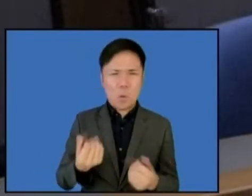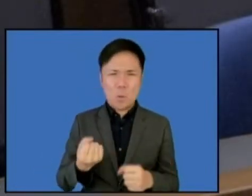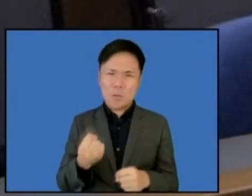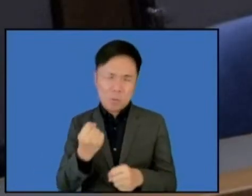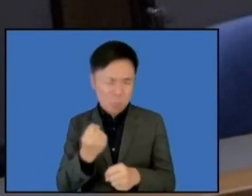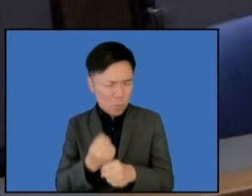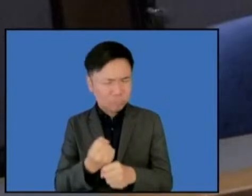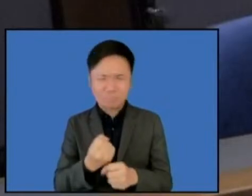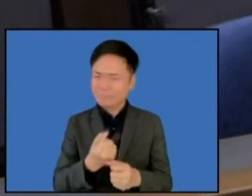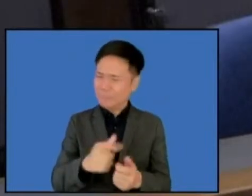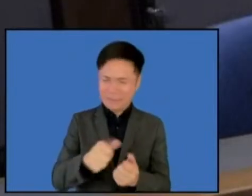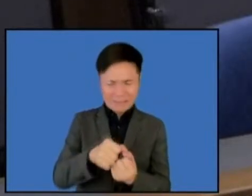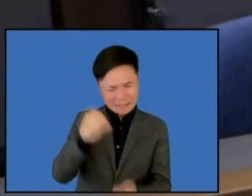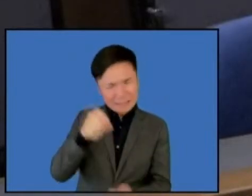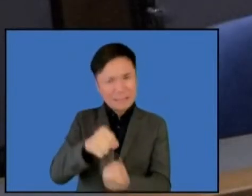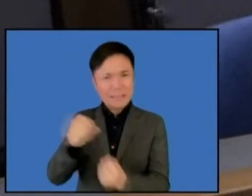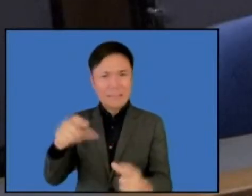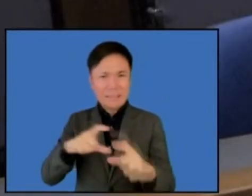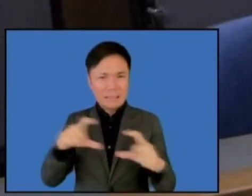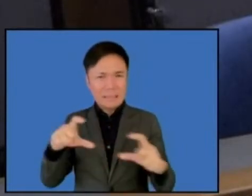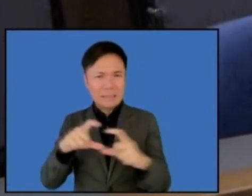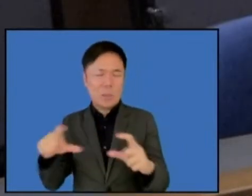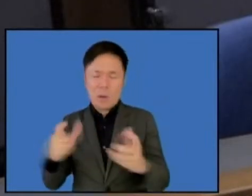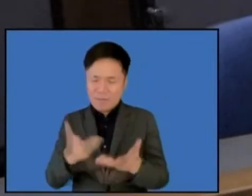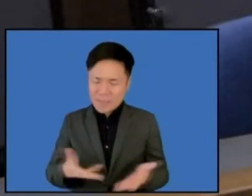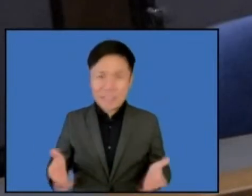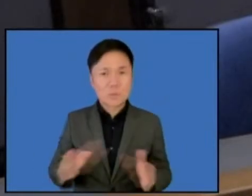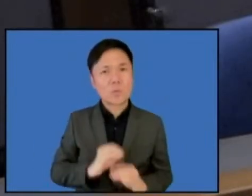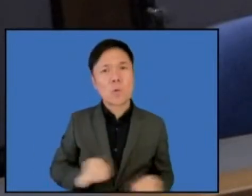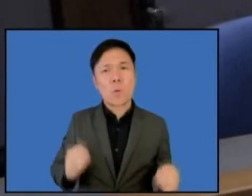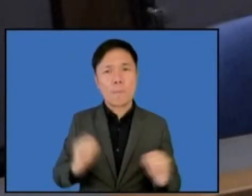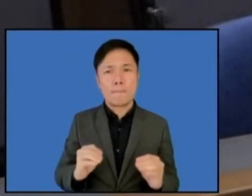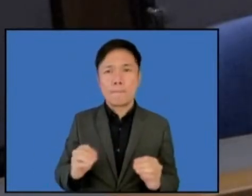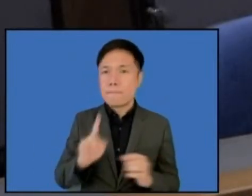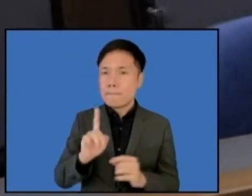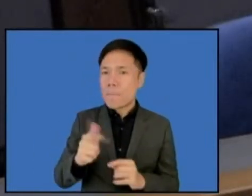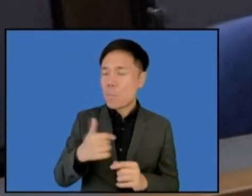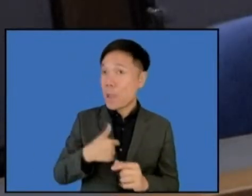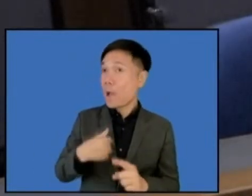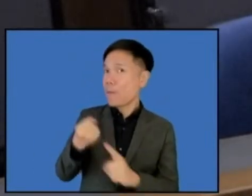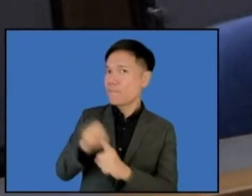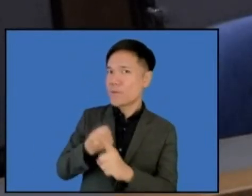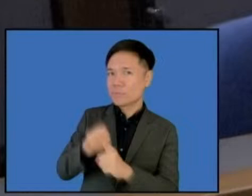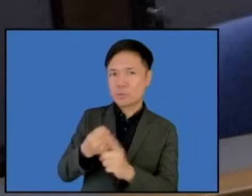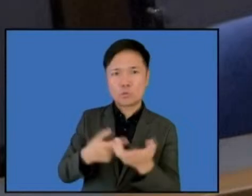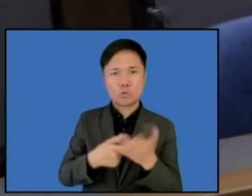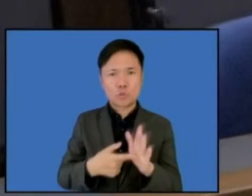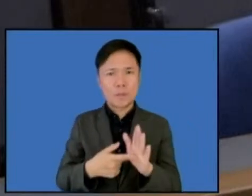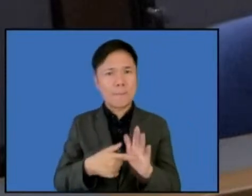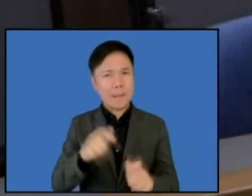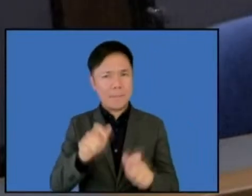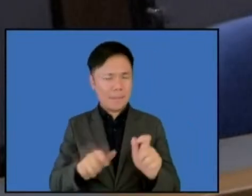However, our advocacy efforts are mired by the inadequacy of country-specific evidence, and